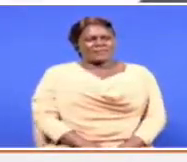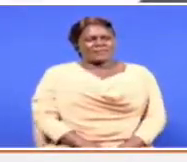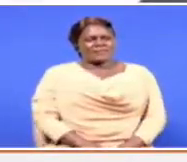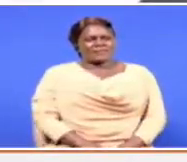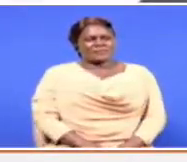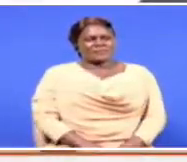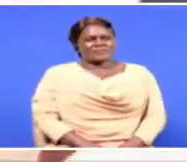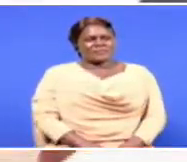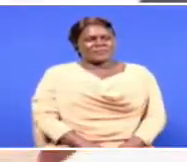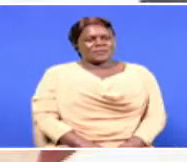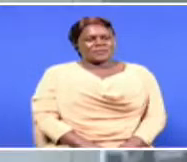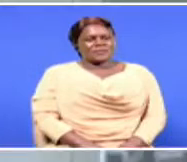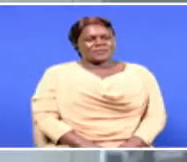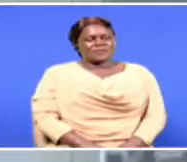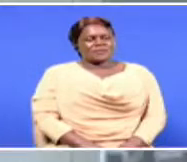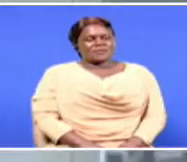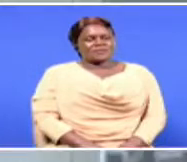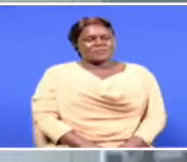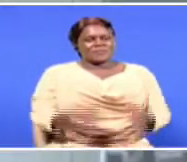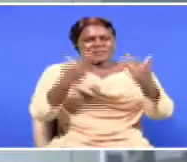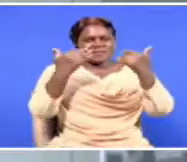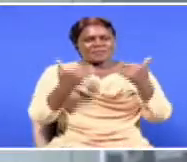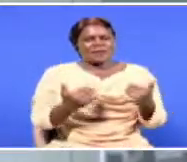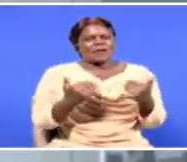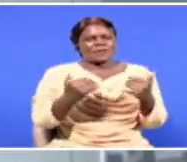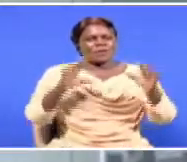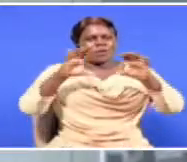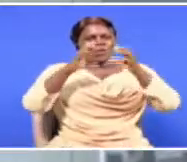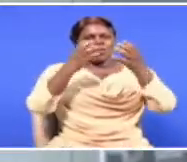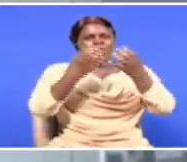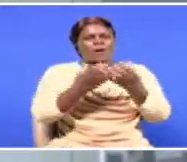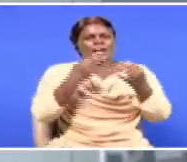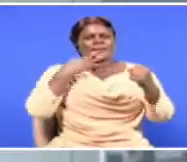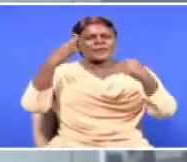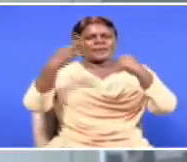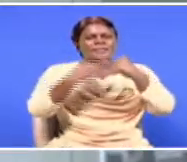Now, the world 800 meters race.